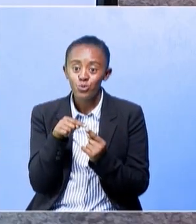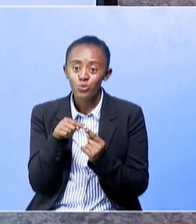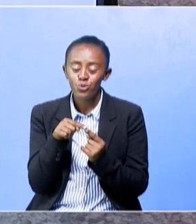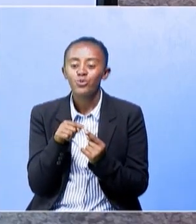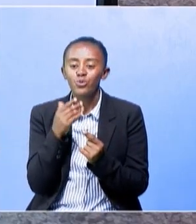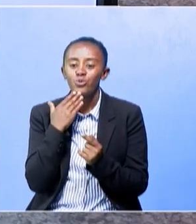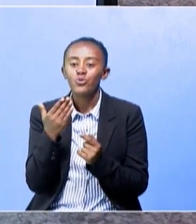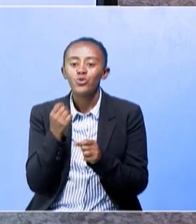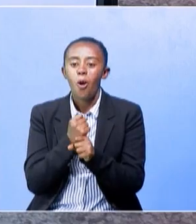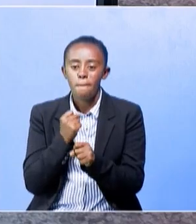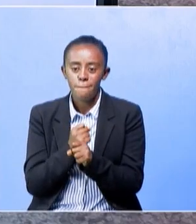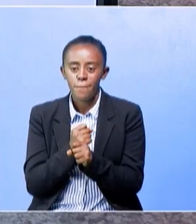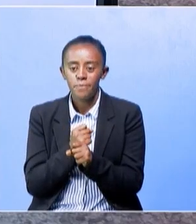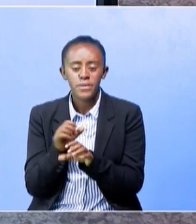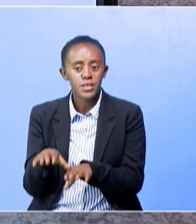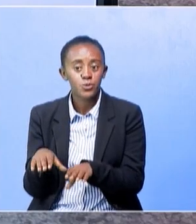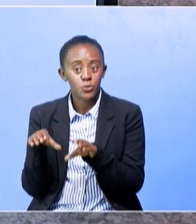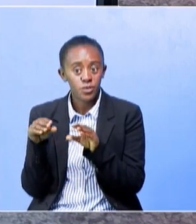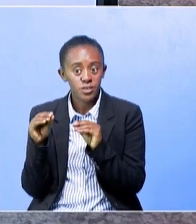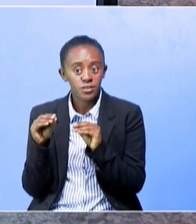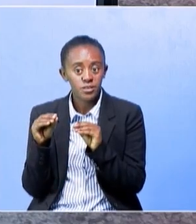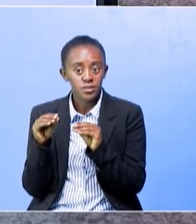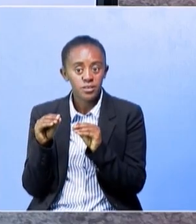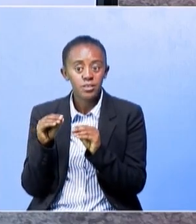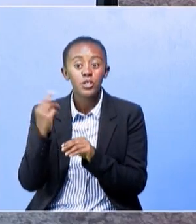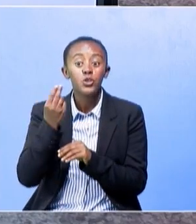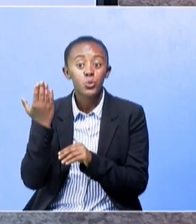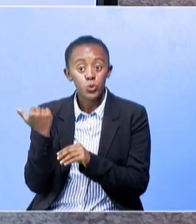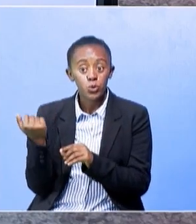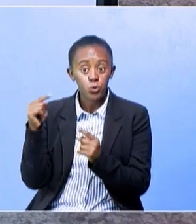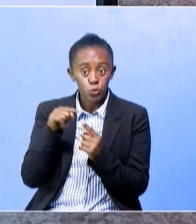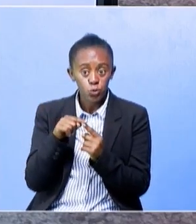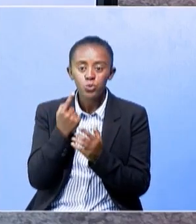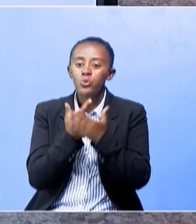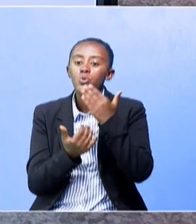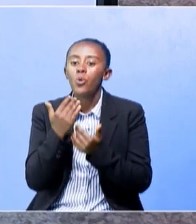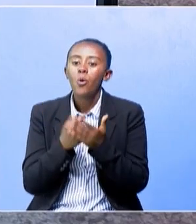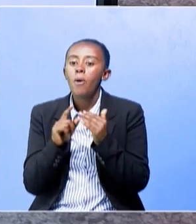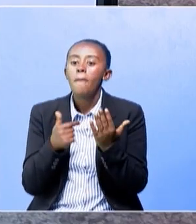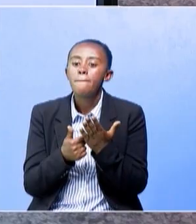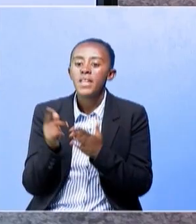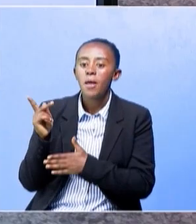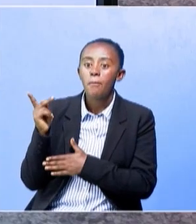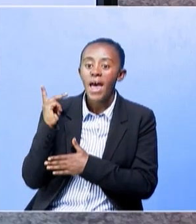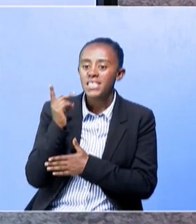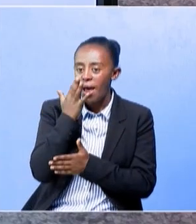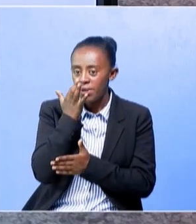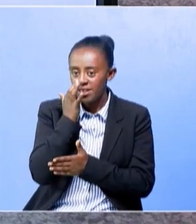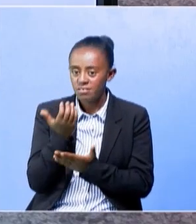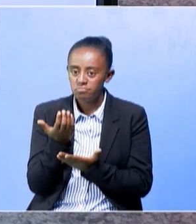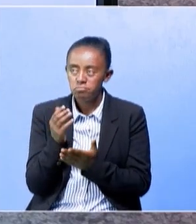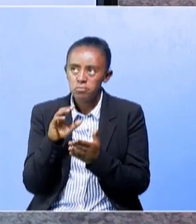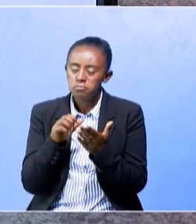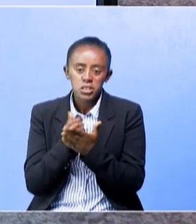Good job. Students, used to talk about past habits,